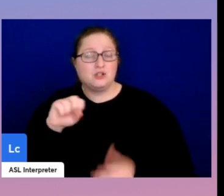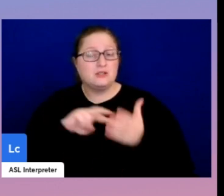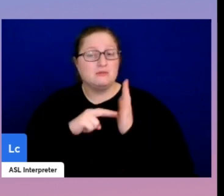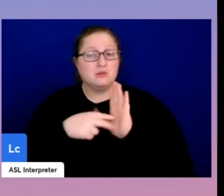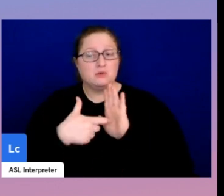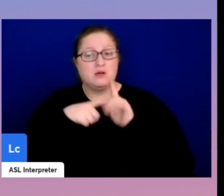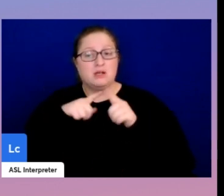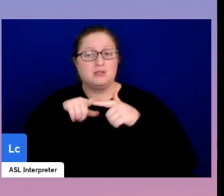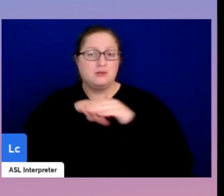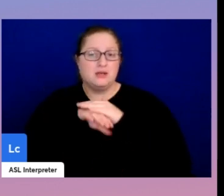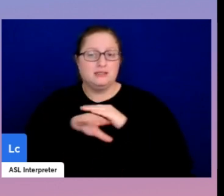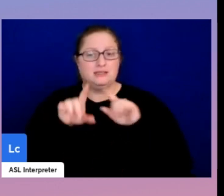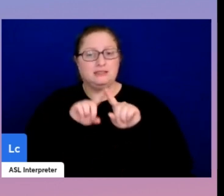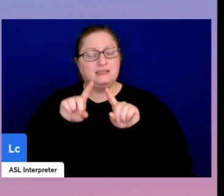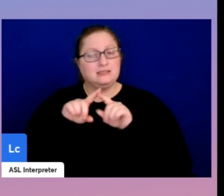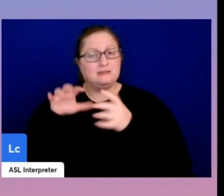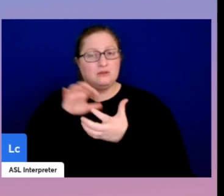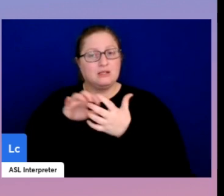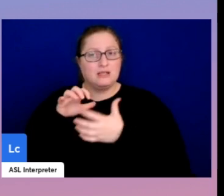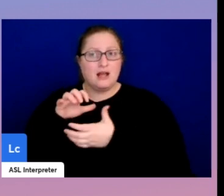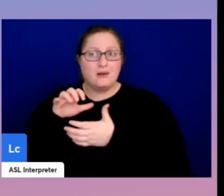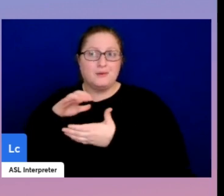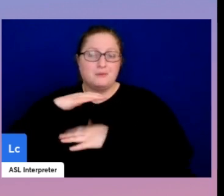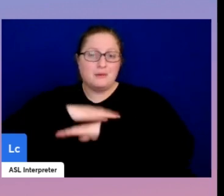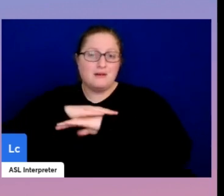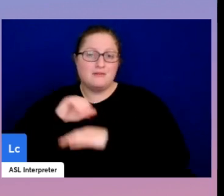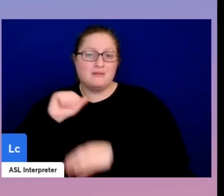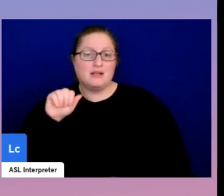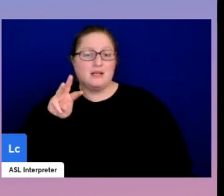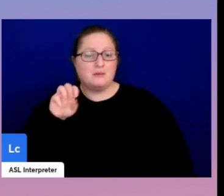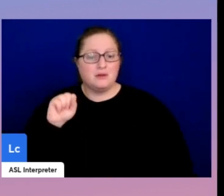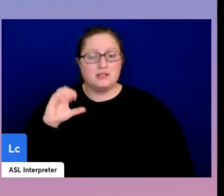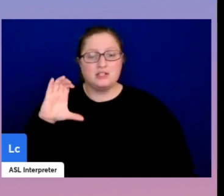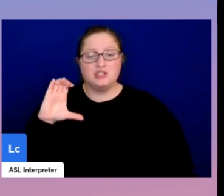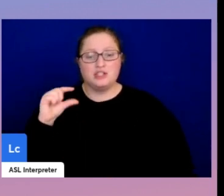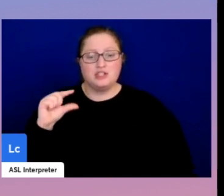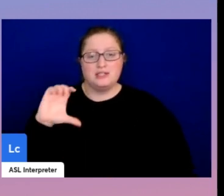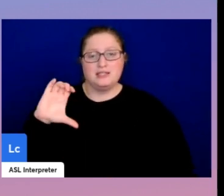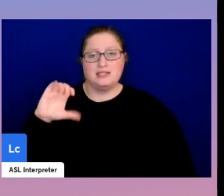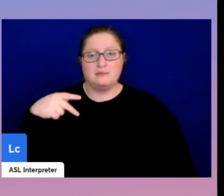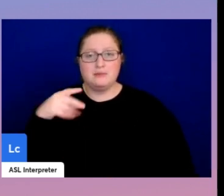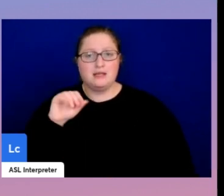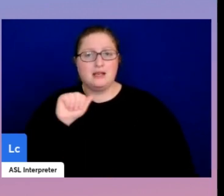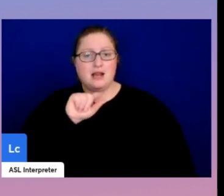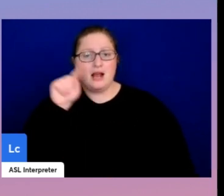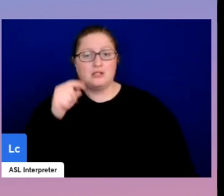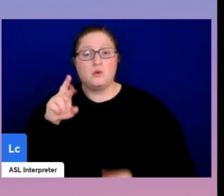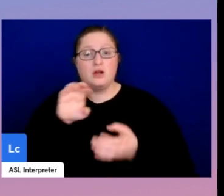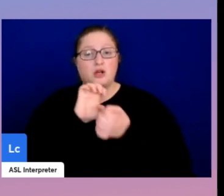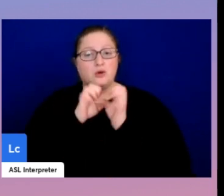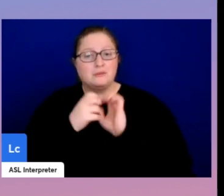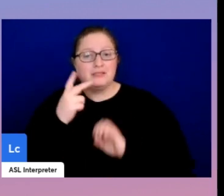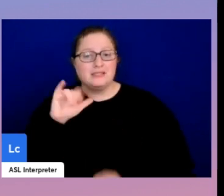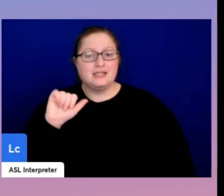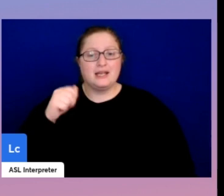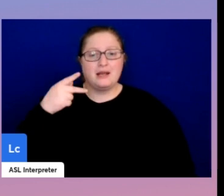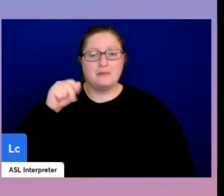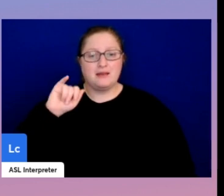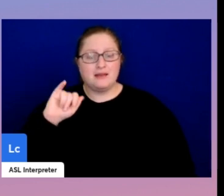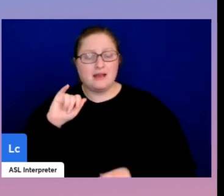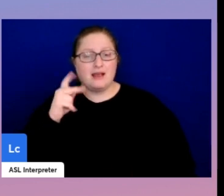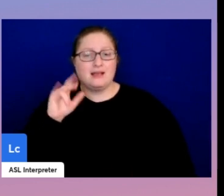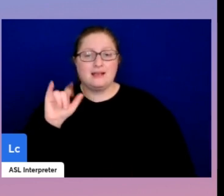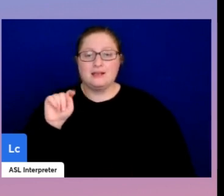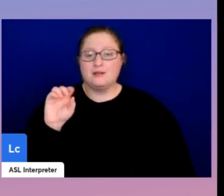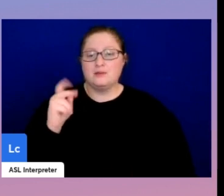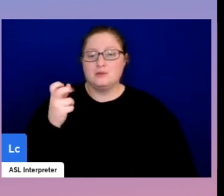access various cloud platforms like AWS, Azure, GCP, or encryption keys, API keys, tokens